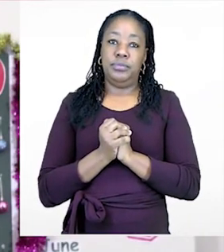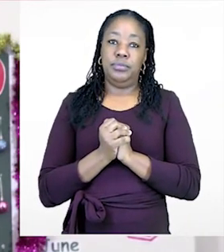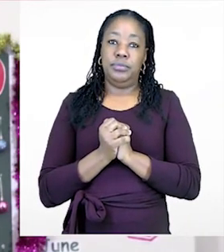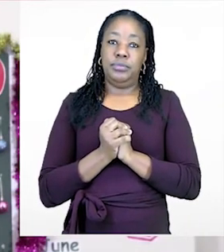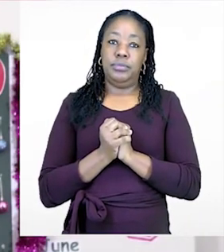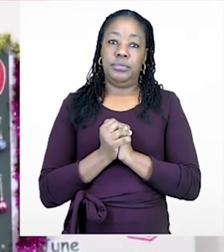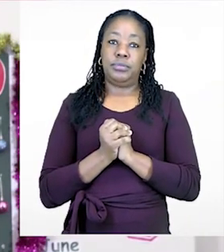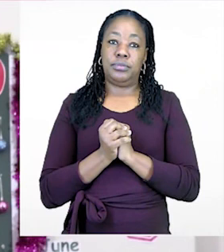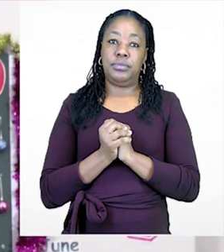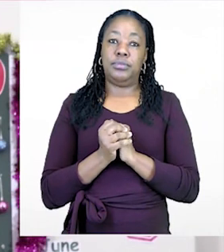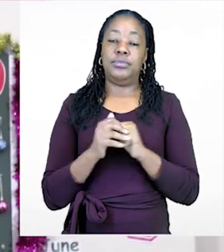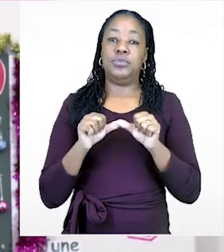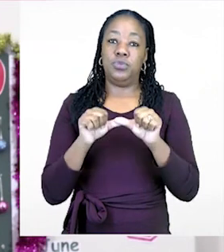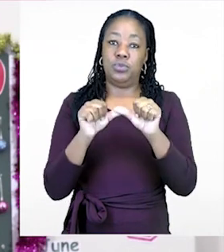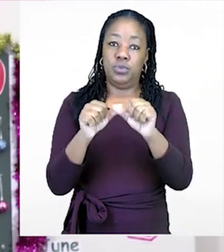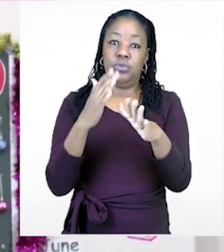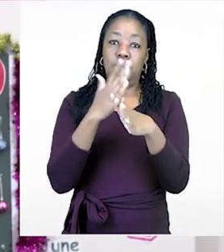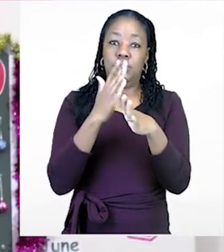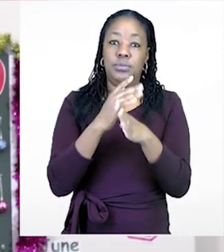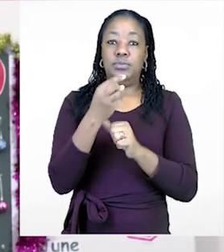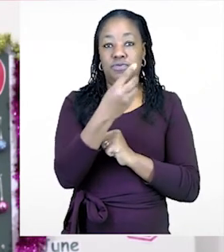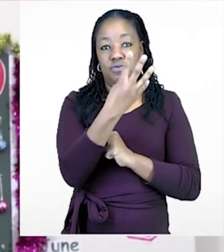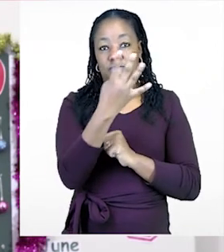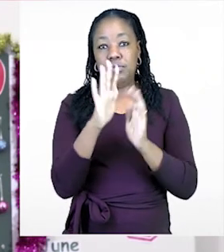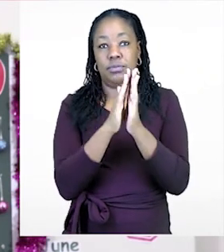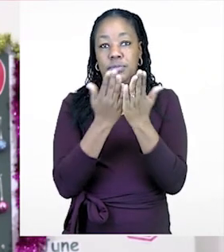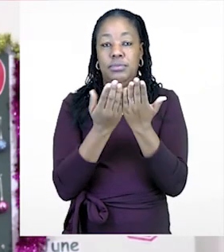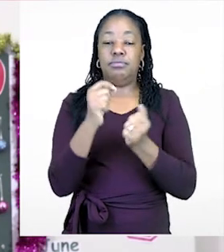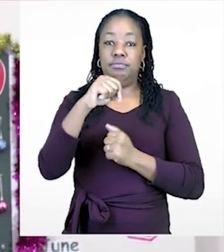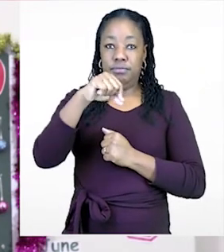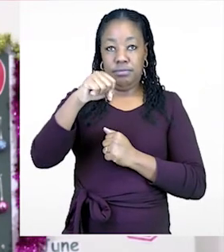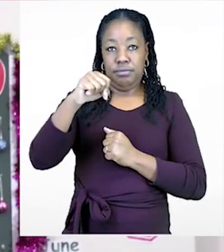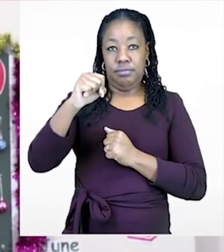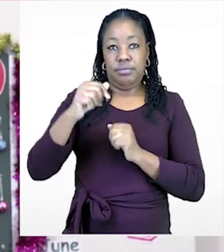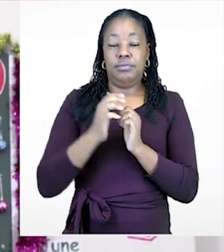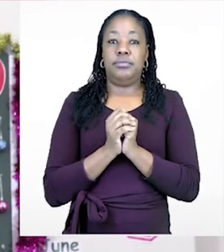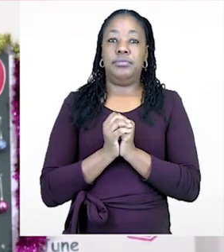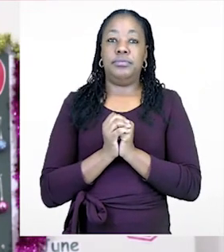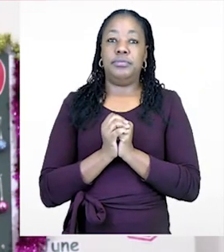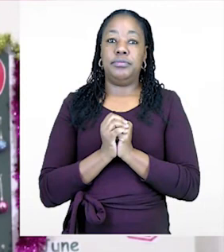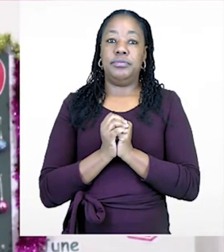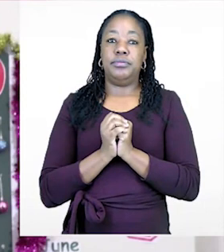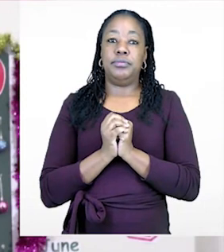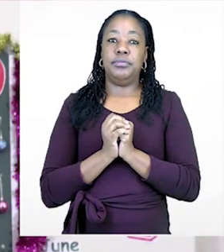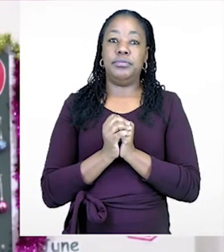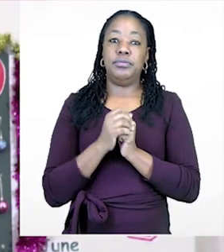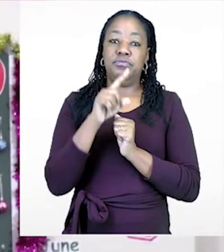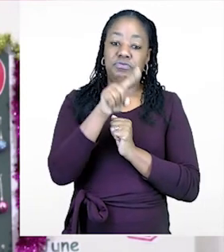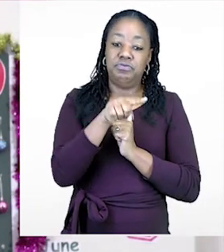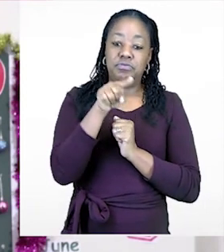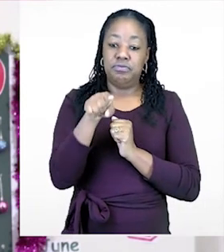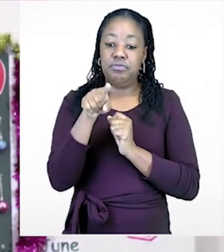sure that you complete the exercise and count all of the books. I want you to please use your finger as you are